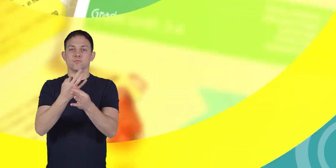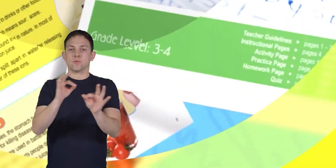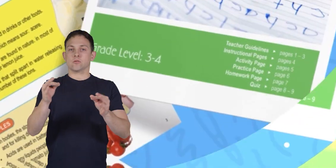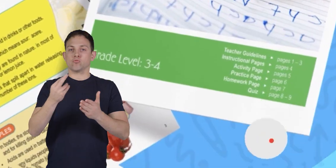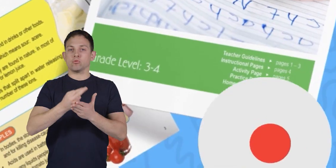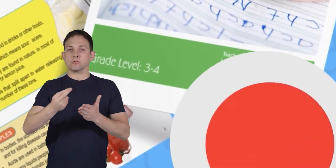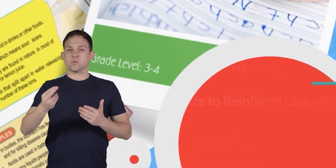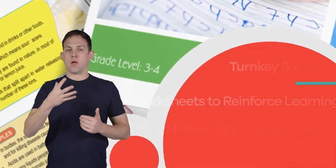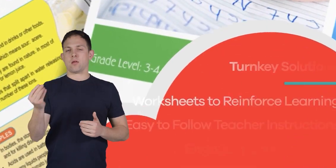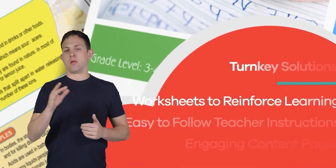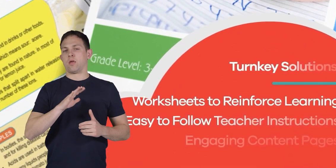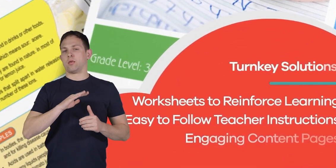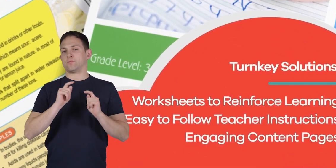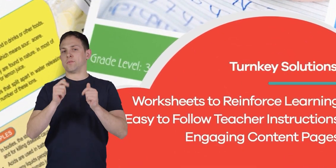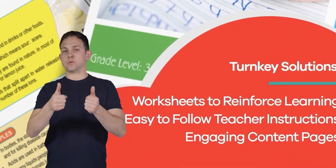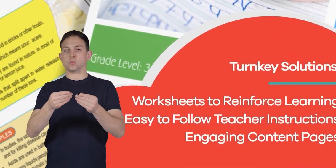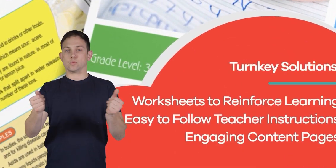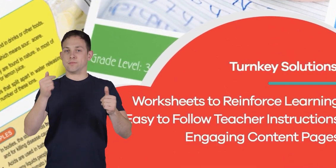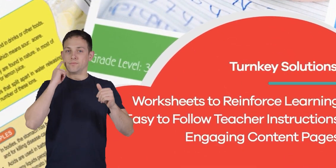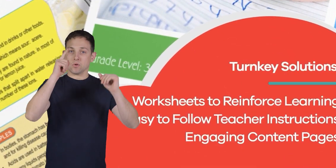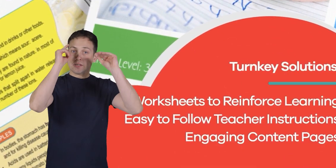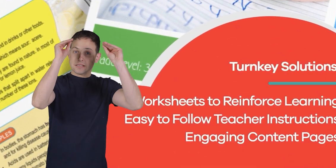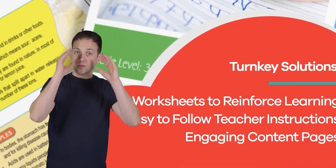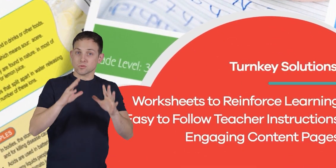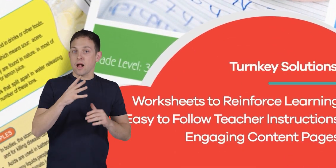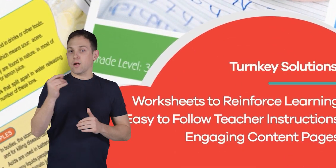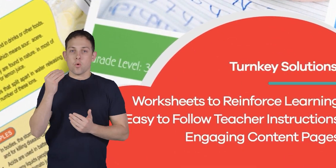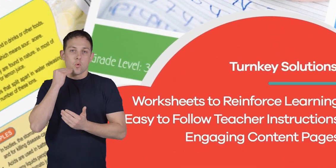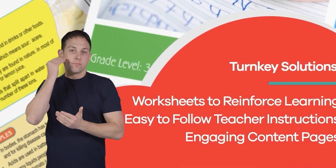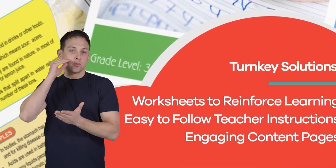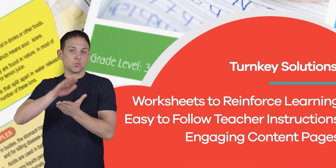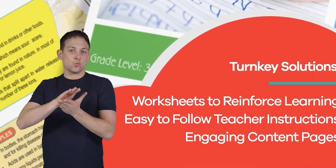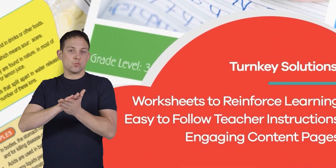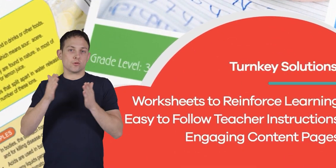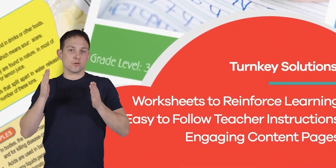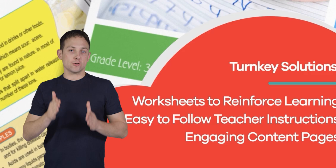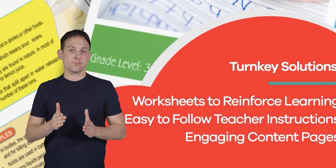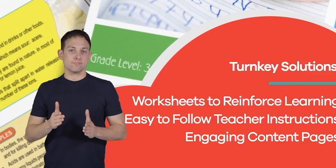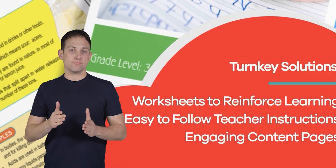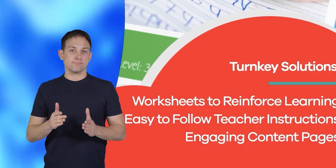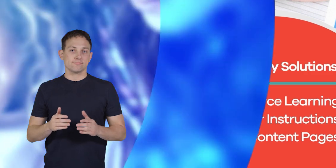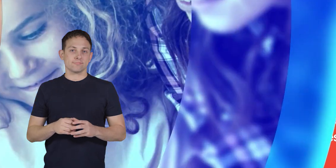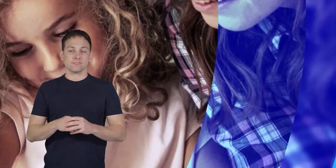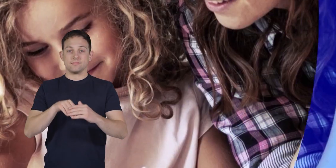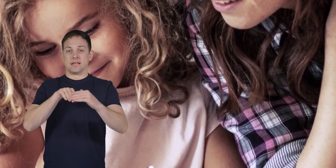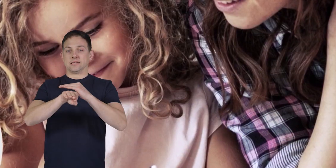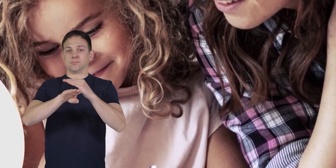resources and turnkey solutions for teachers and homeschoolers.